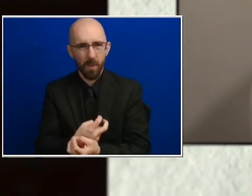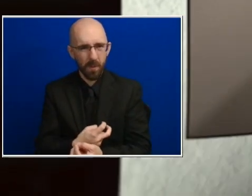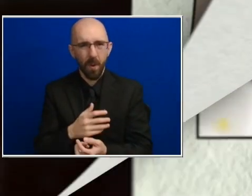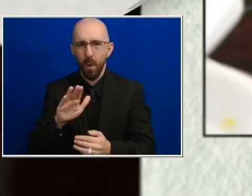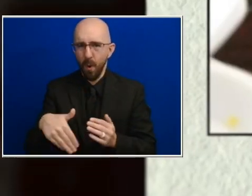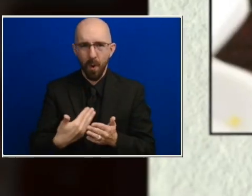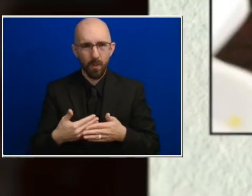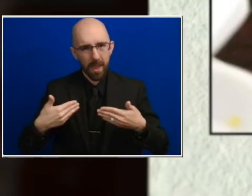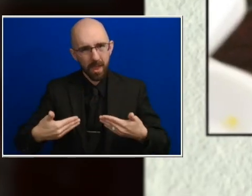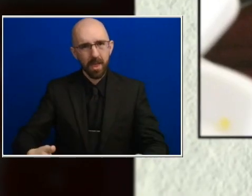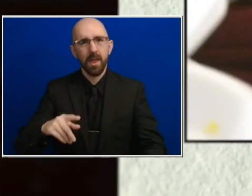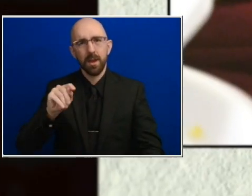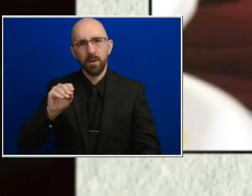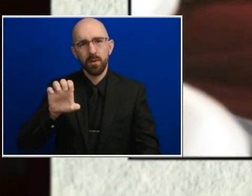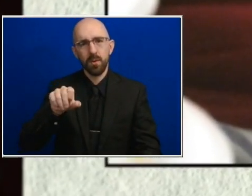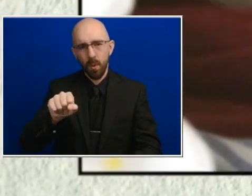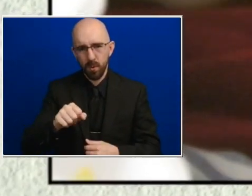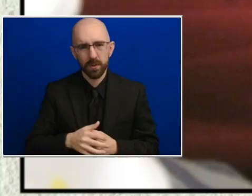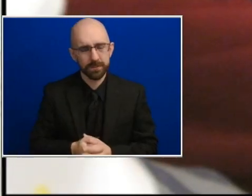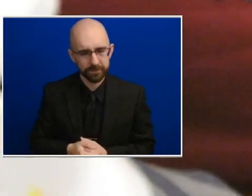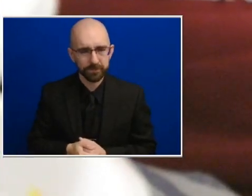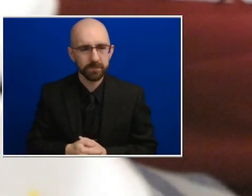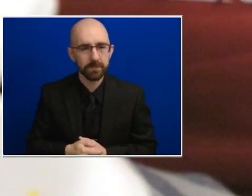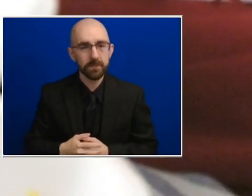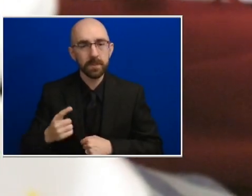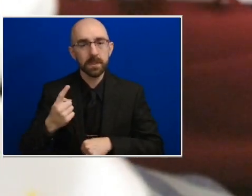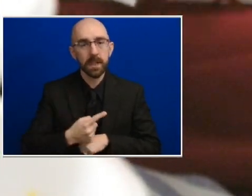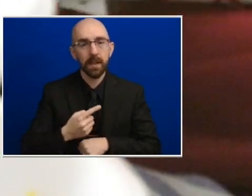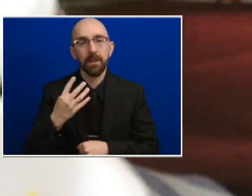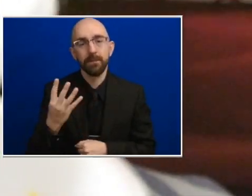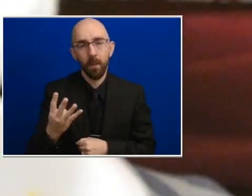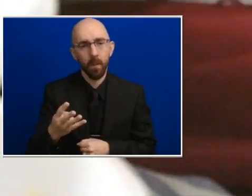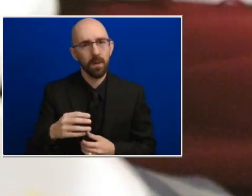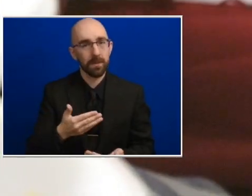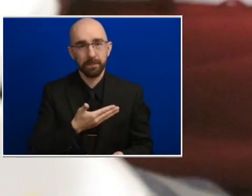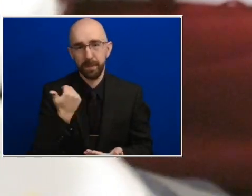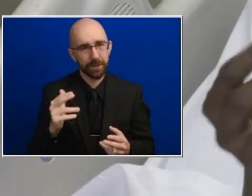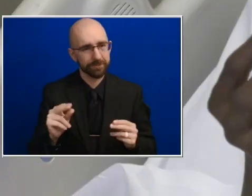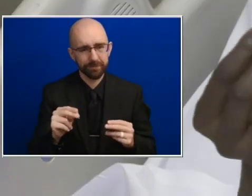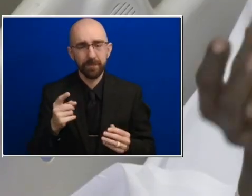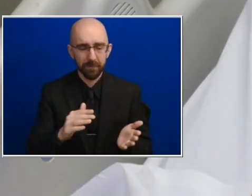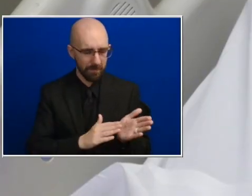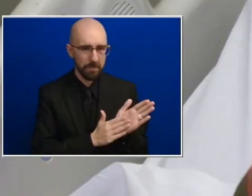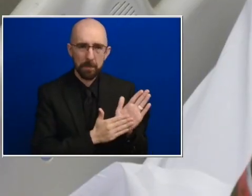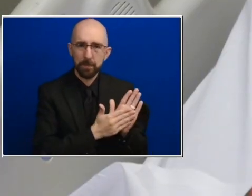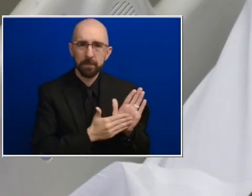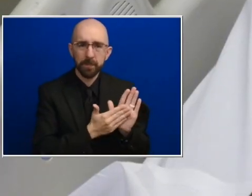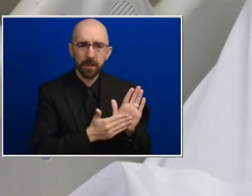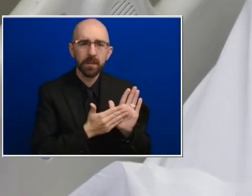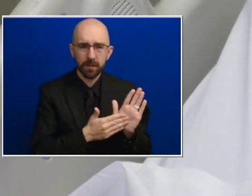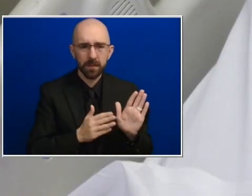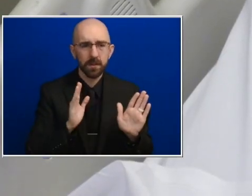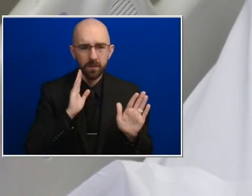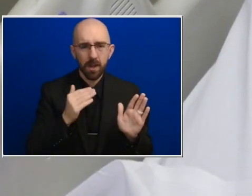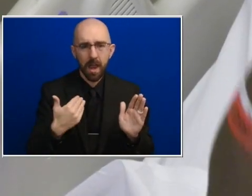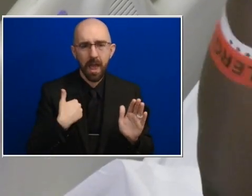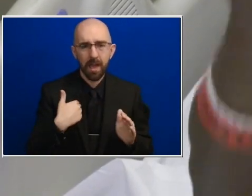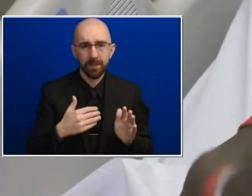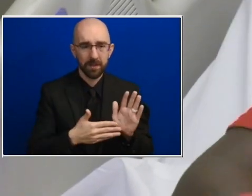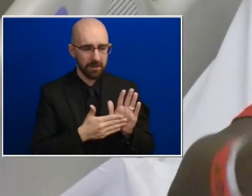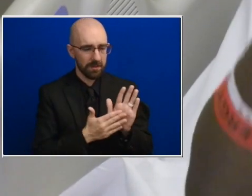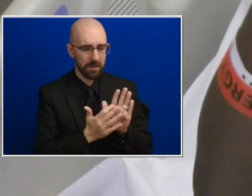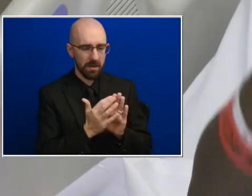toes. And by day 4, it's no better. My palms, both of them, even to the tip of my